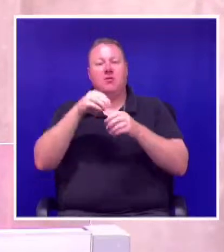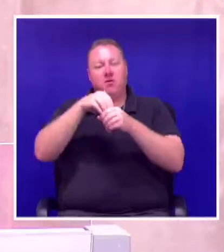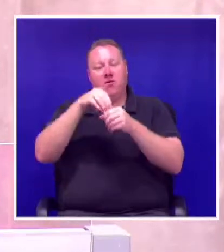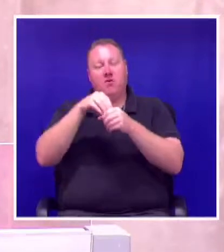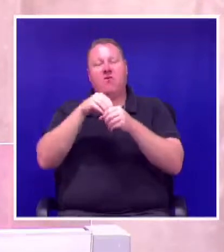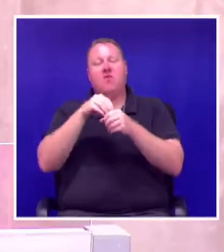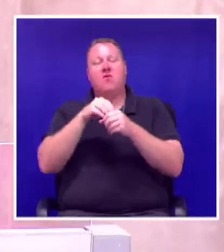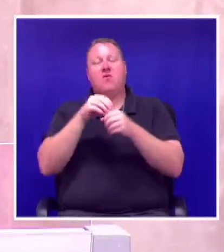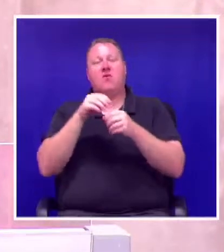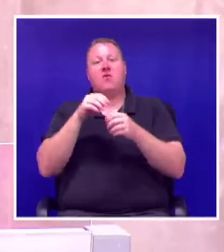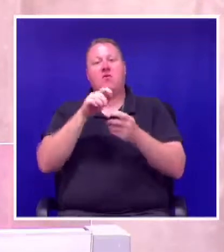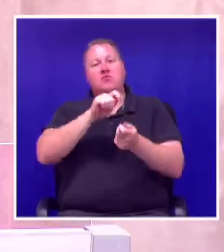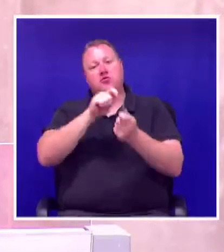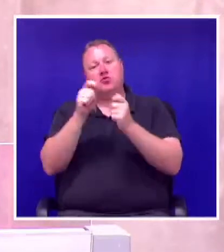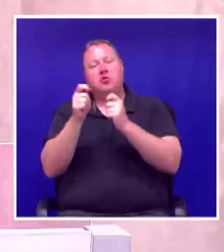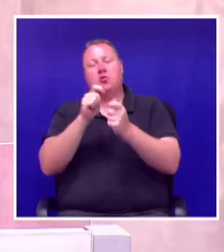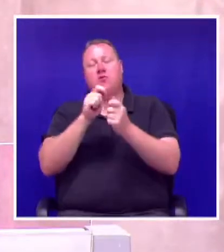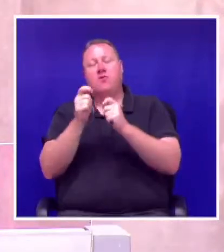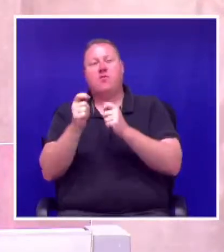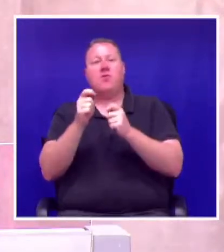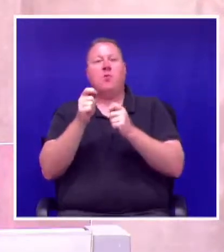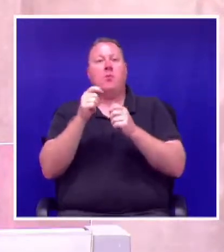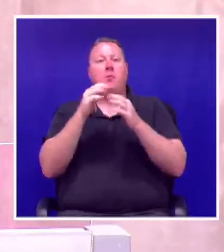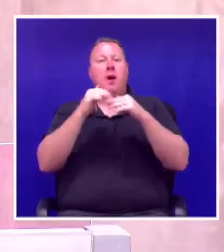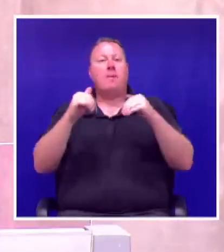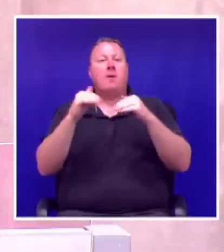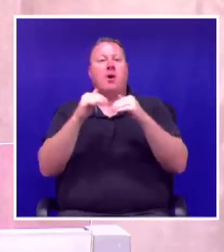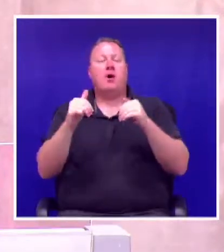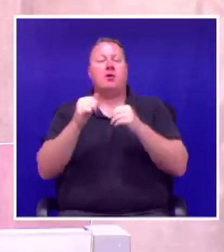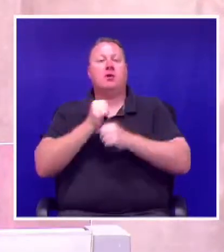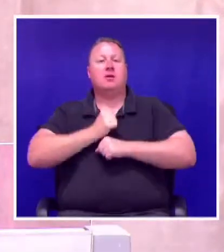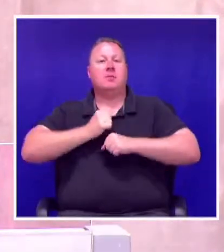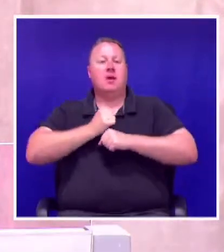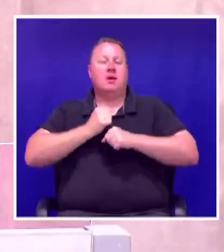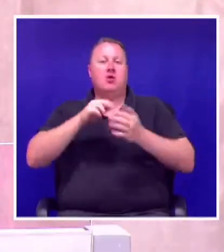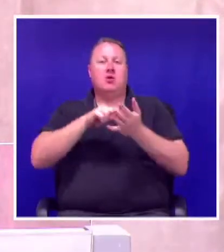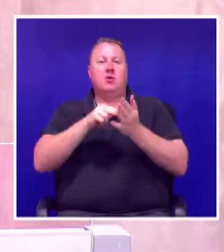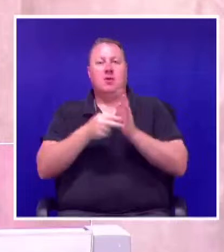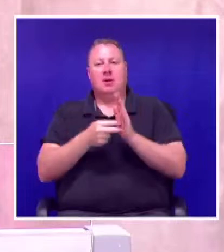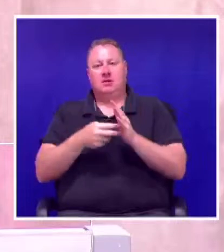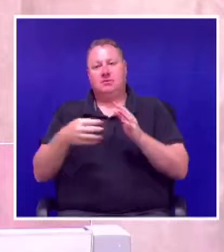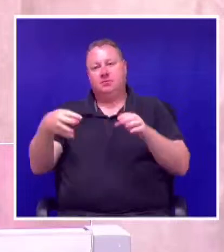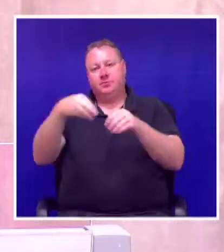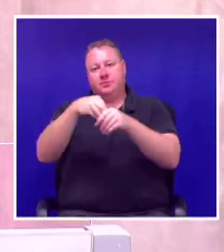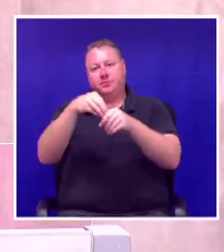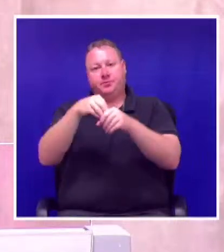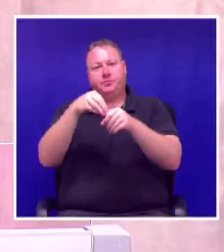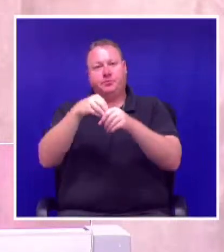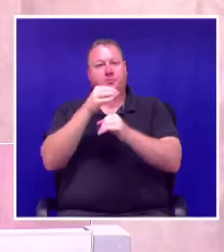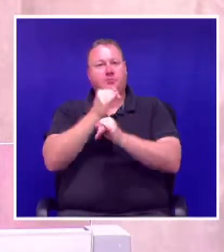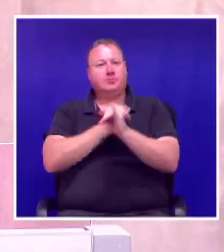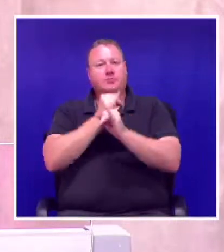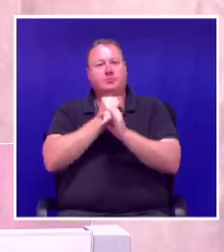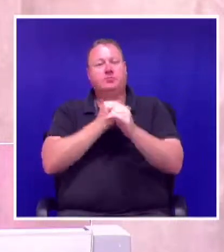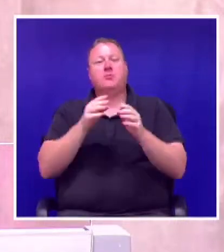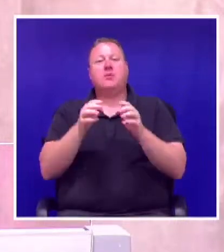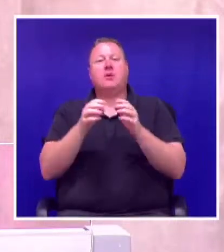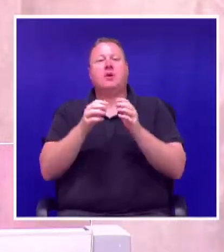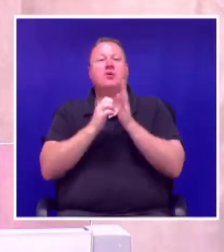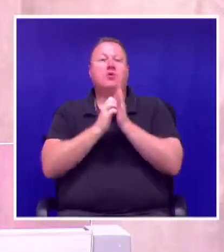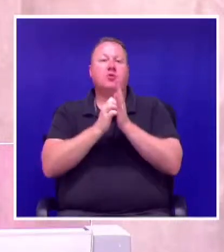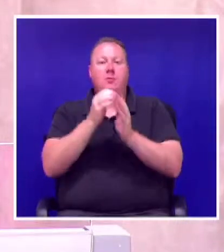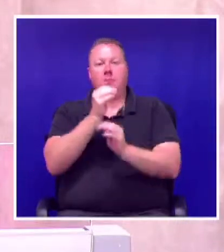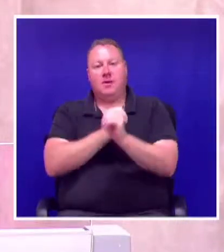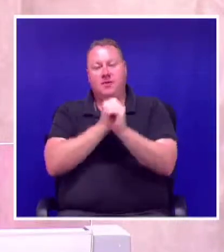by investing in critical industries such as manufacturing, revitalizing